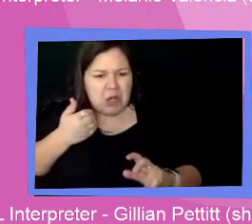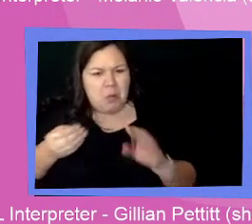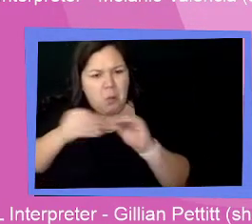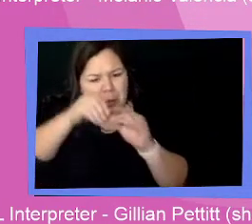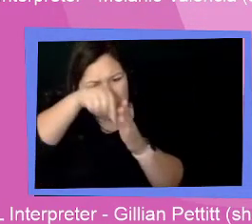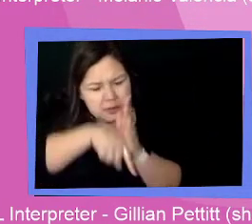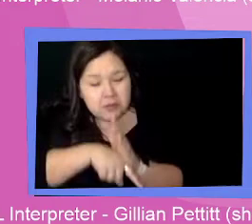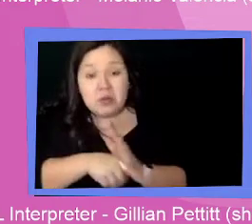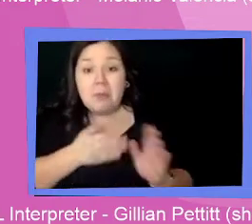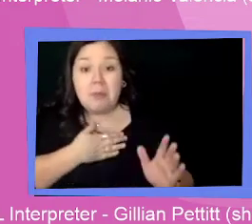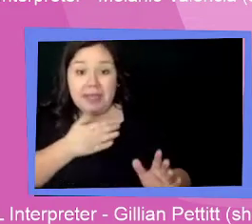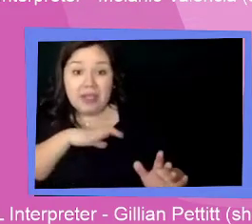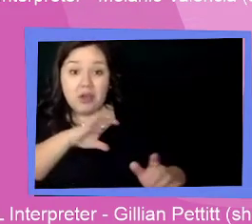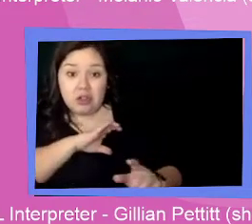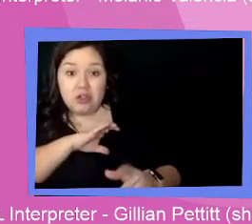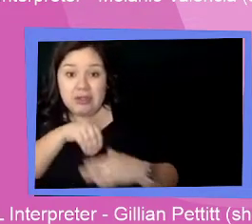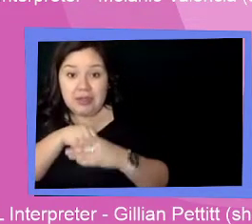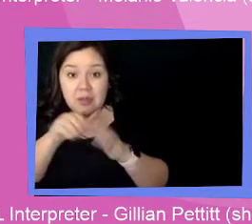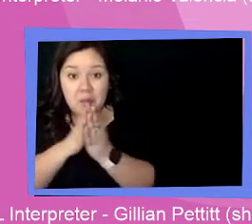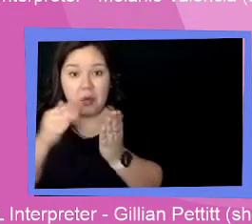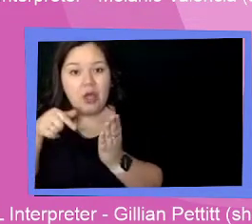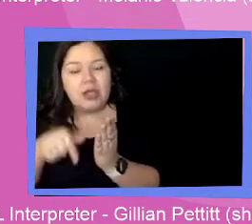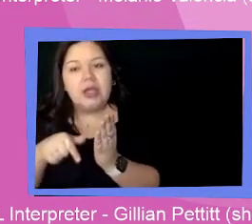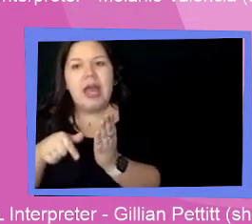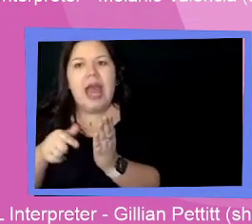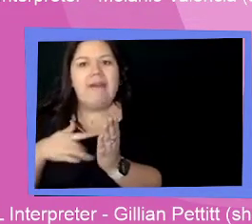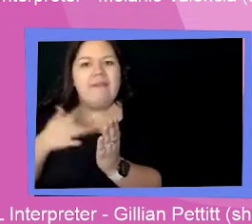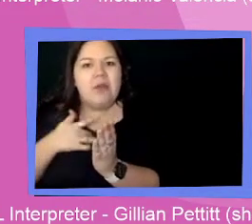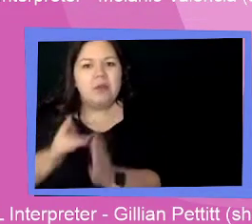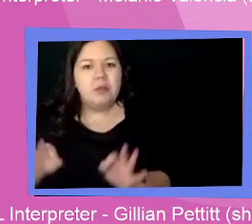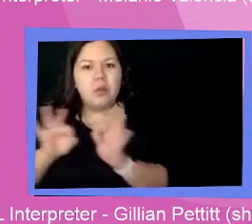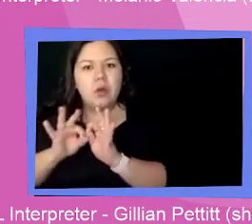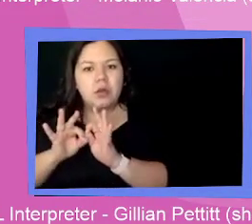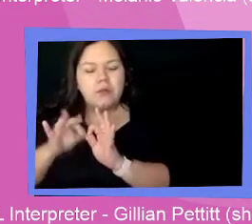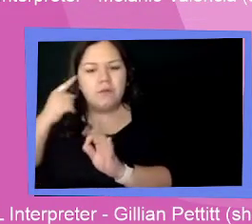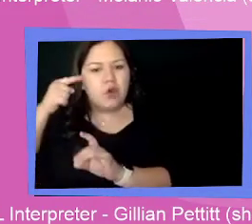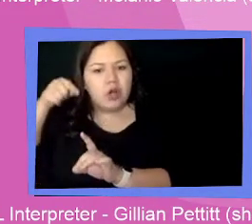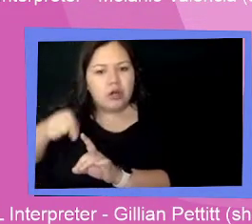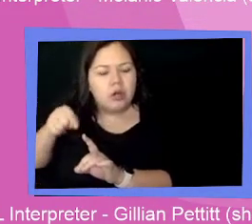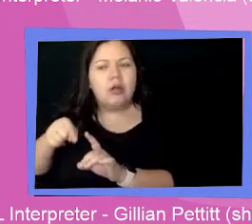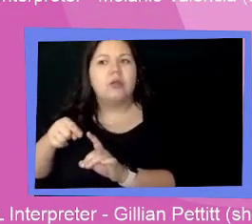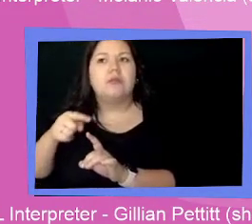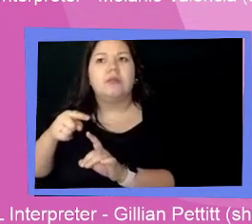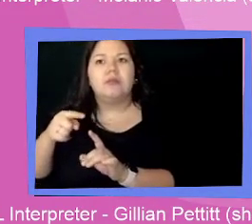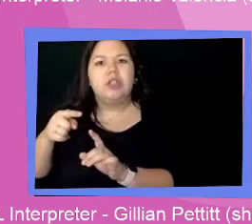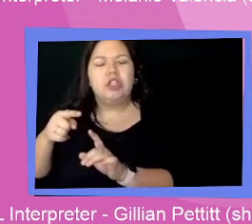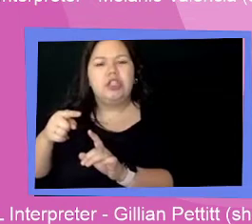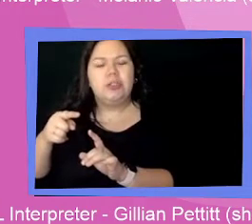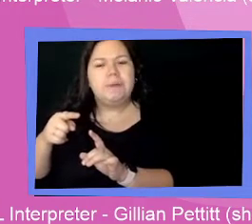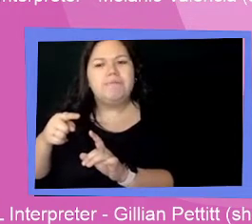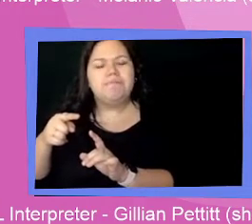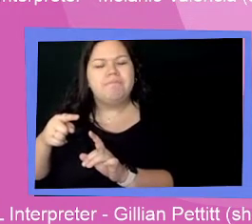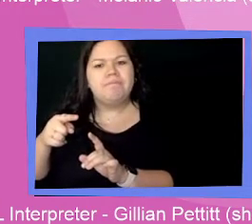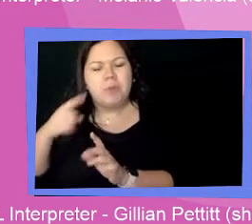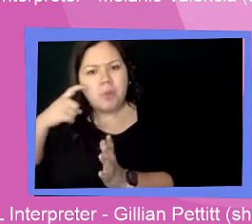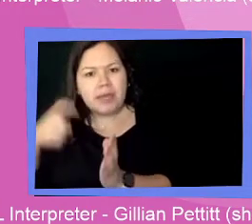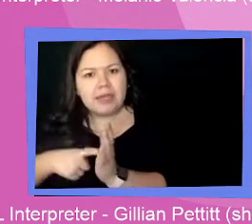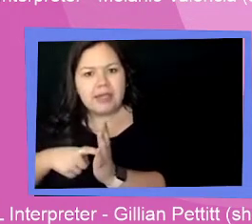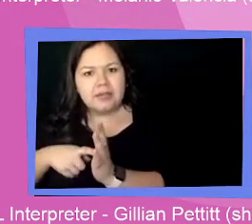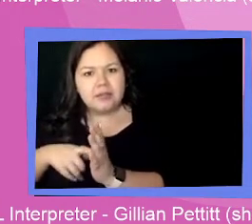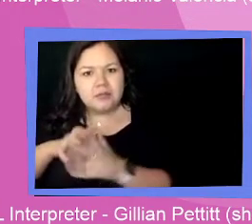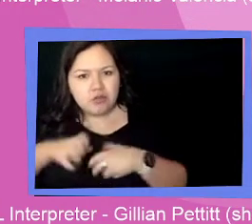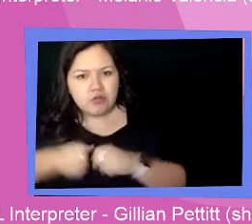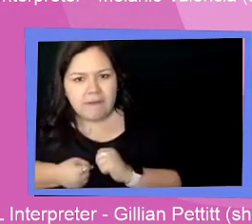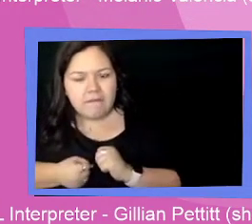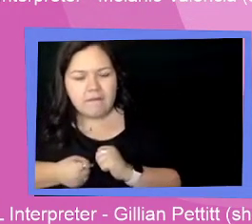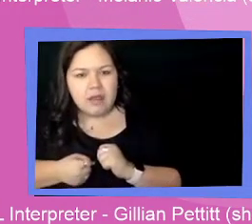Daya, really it was important to treat that grief that she's experiencing